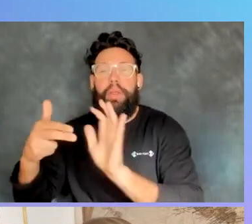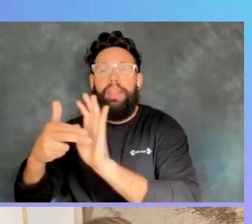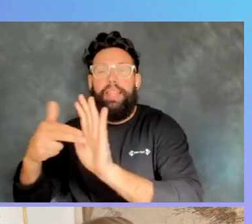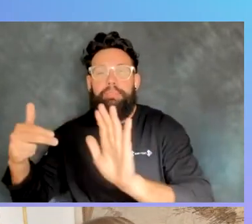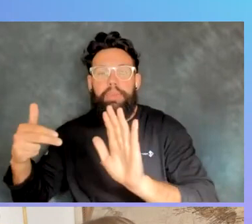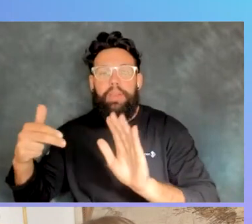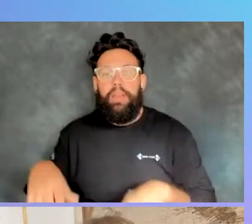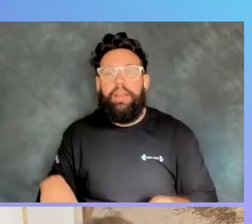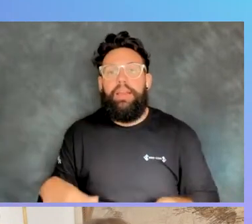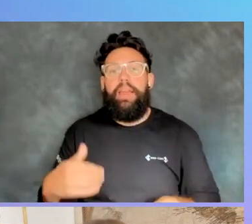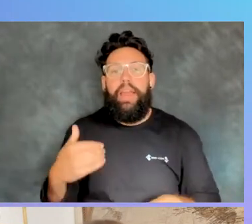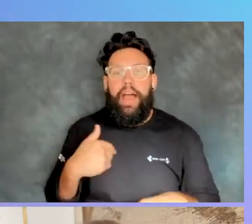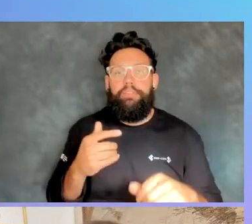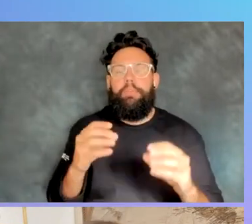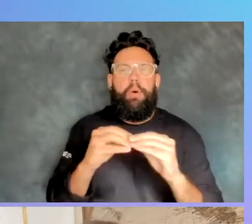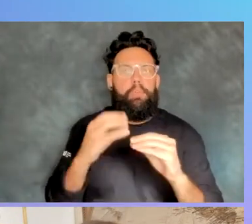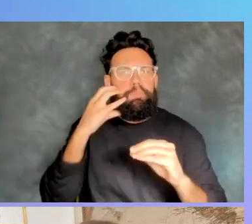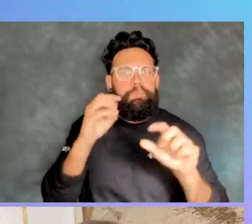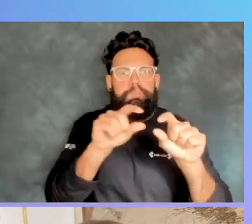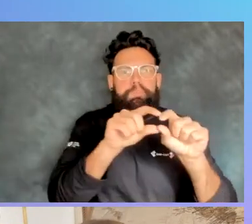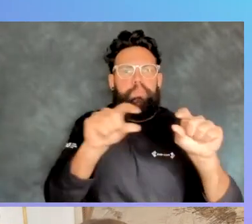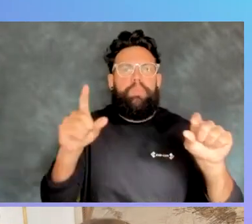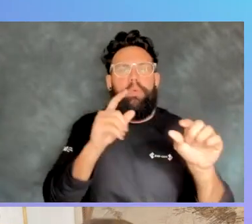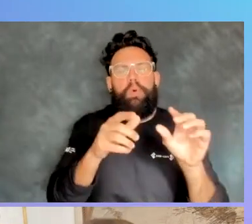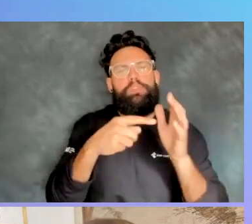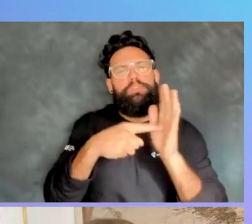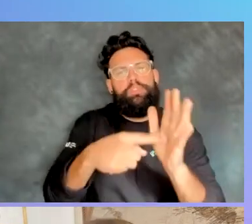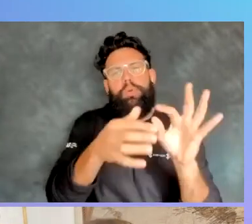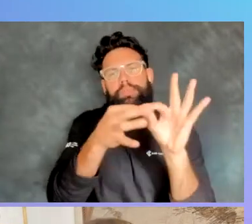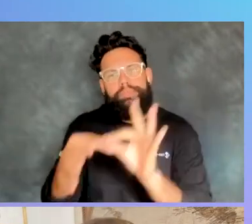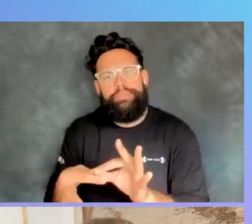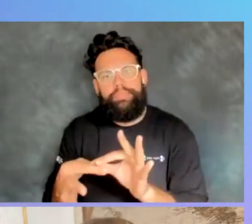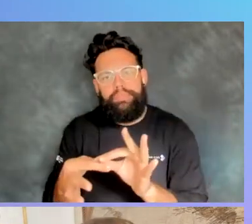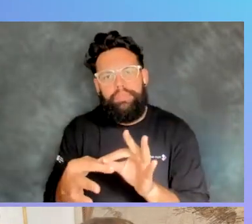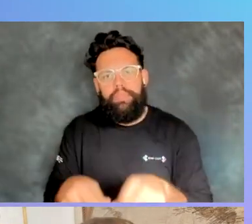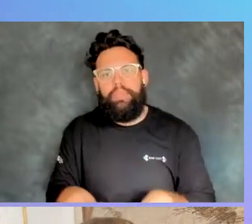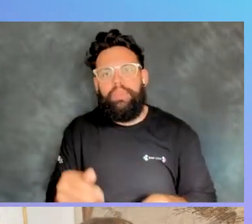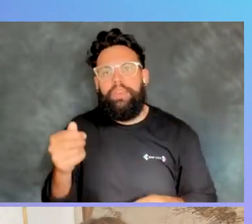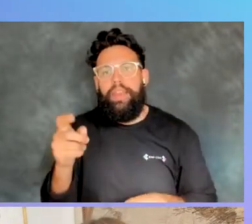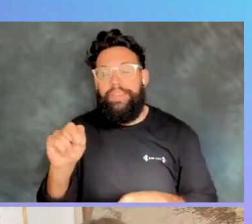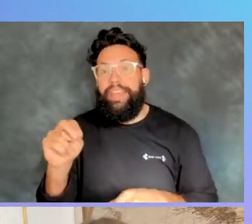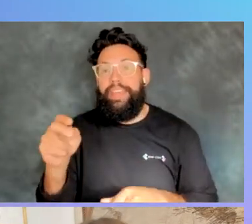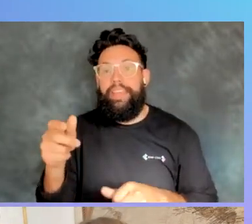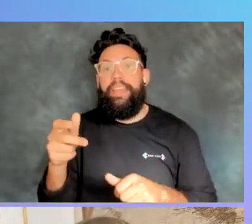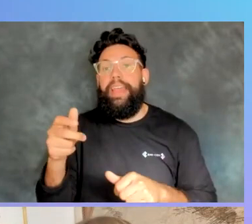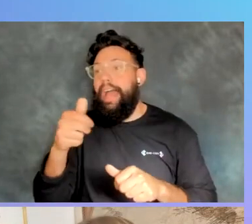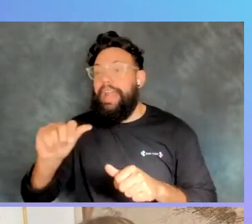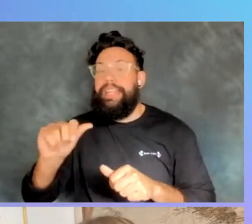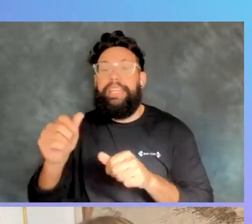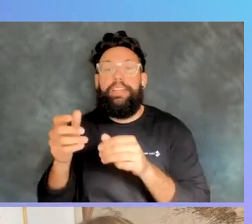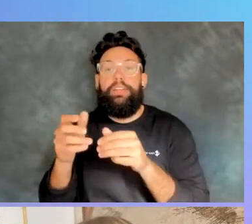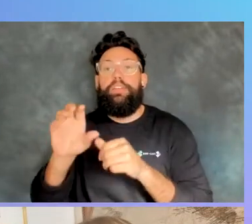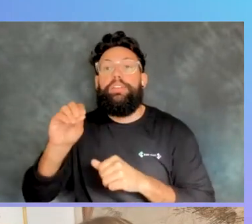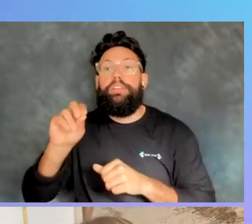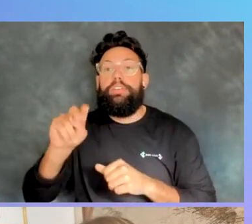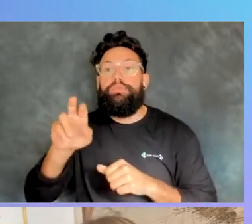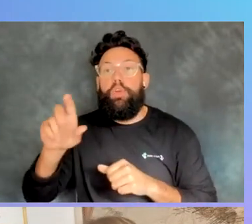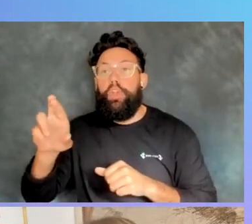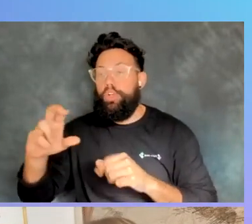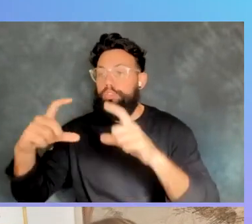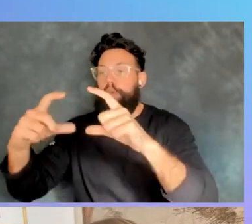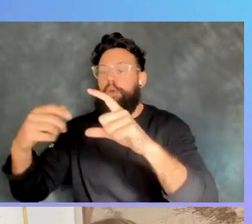component connections. And then we put an 8-point solid stroke around any microcontrollers to make them really easy and prominent to